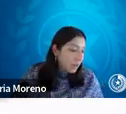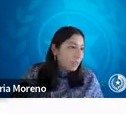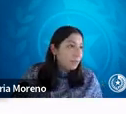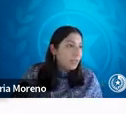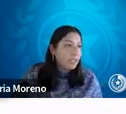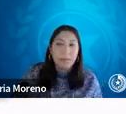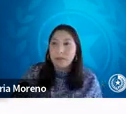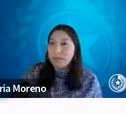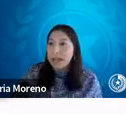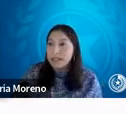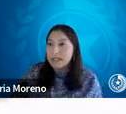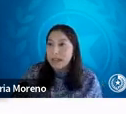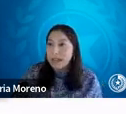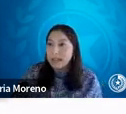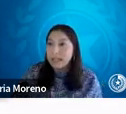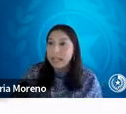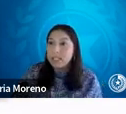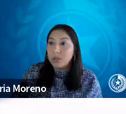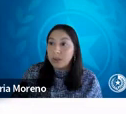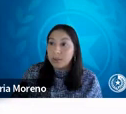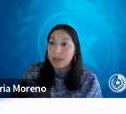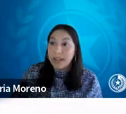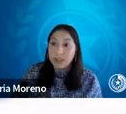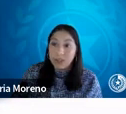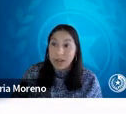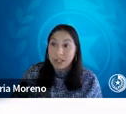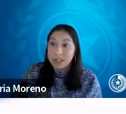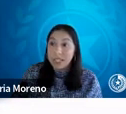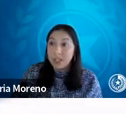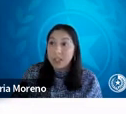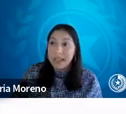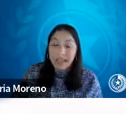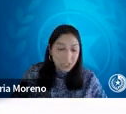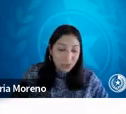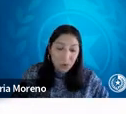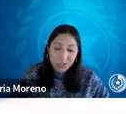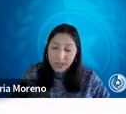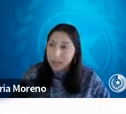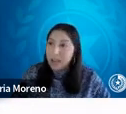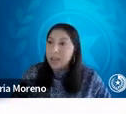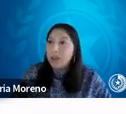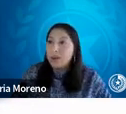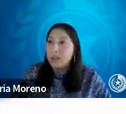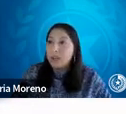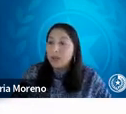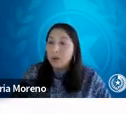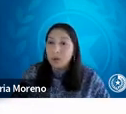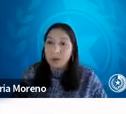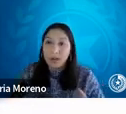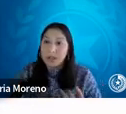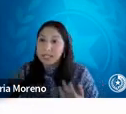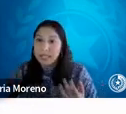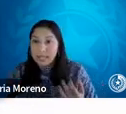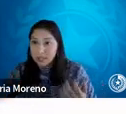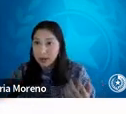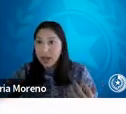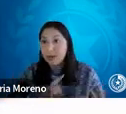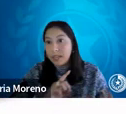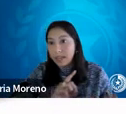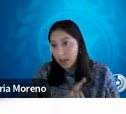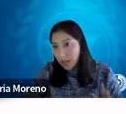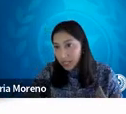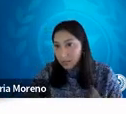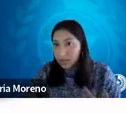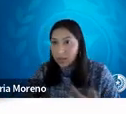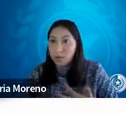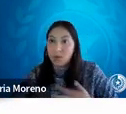ahead. TPT provides a link to the provider directory. So in case you're wondering who your local PRC is or how you